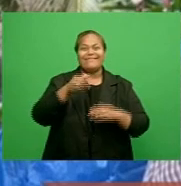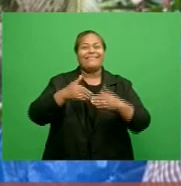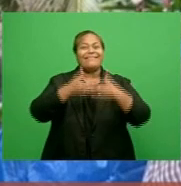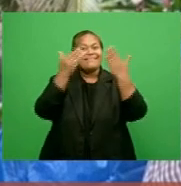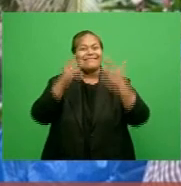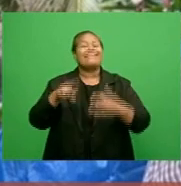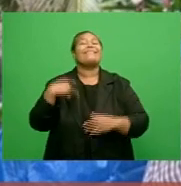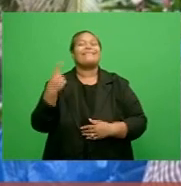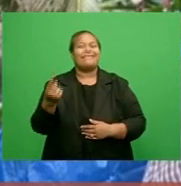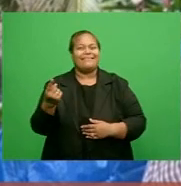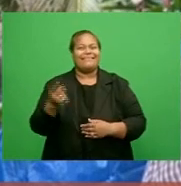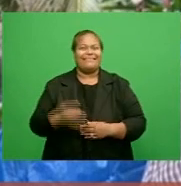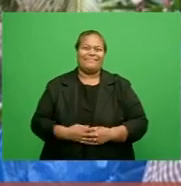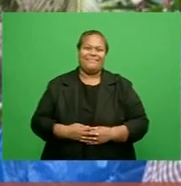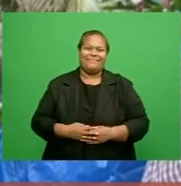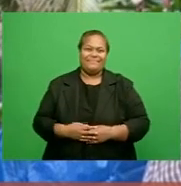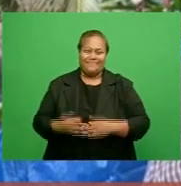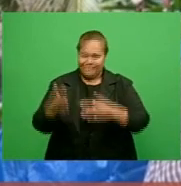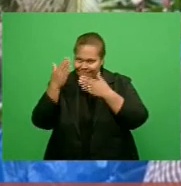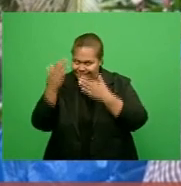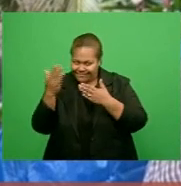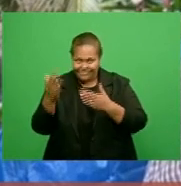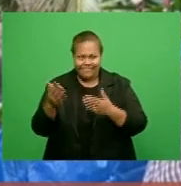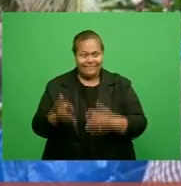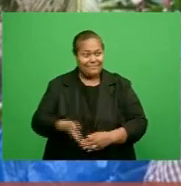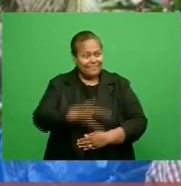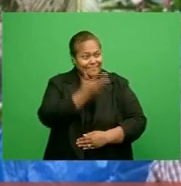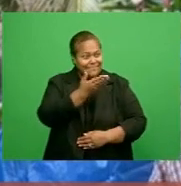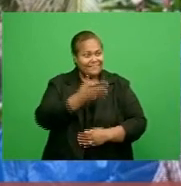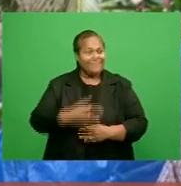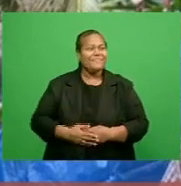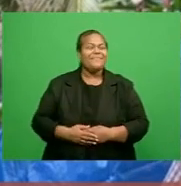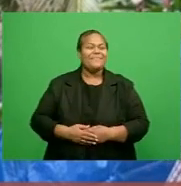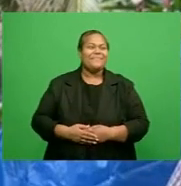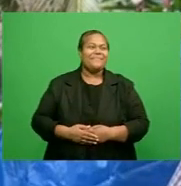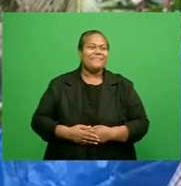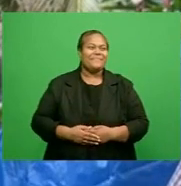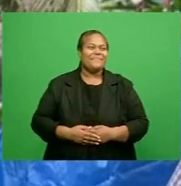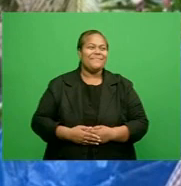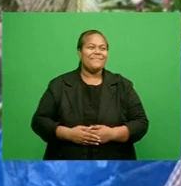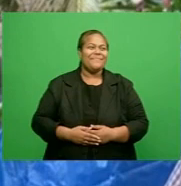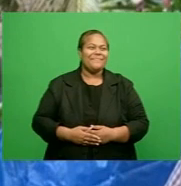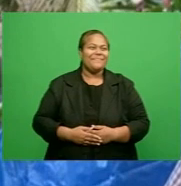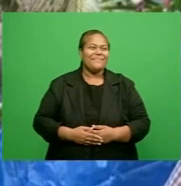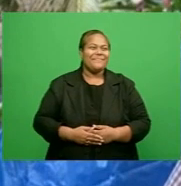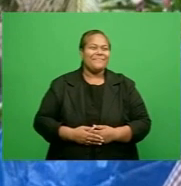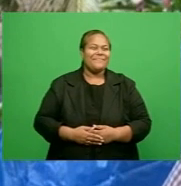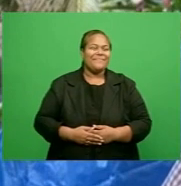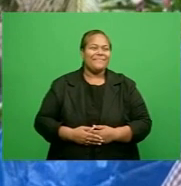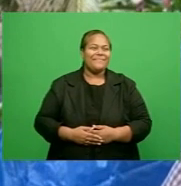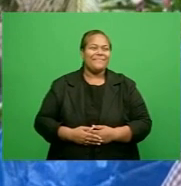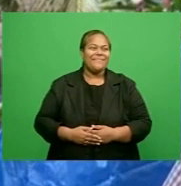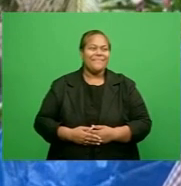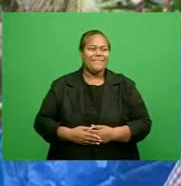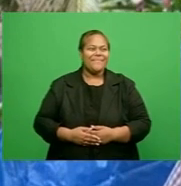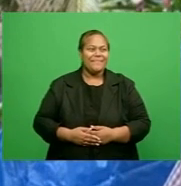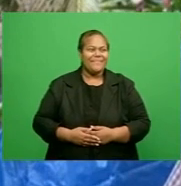I'd be honoured. I'd really be truly honoured. And at the